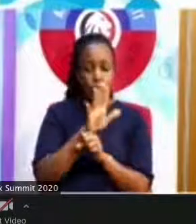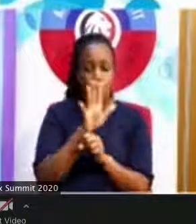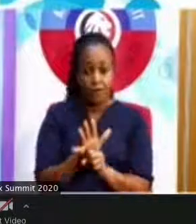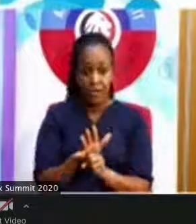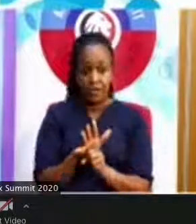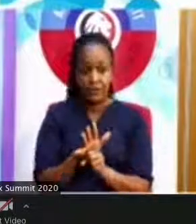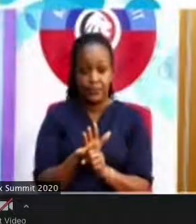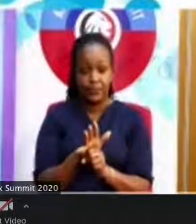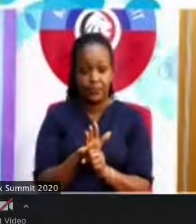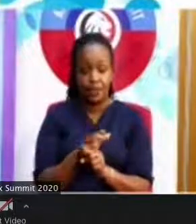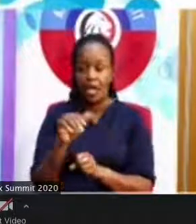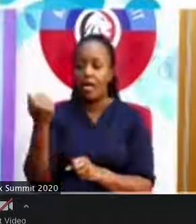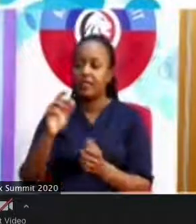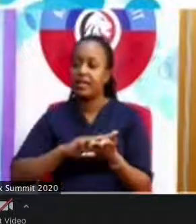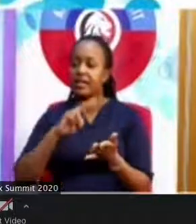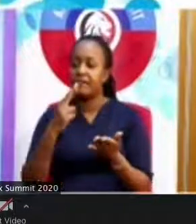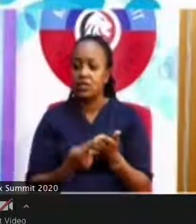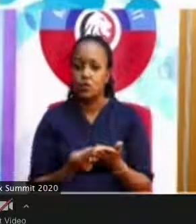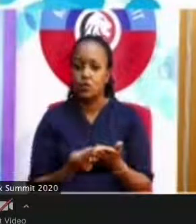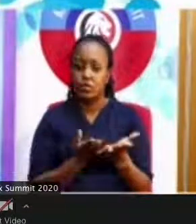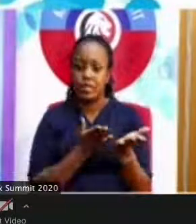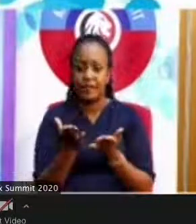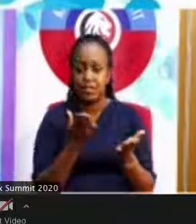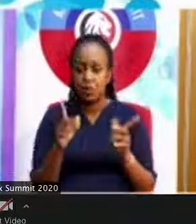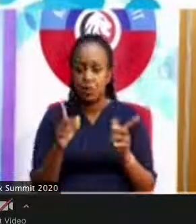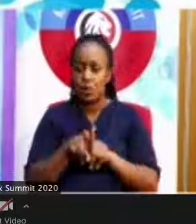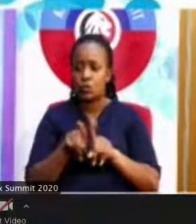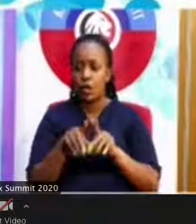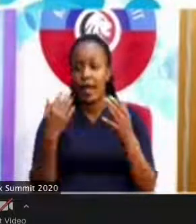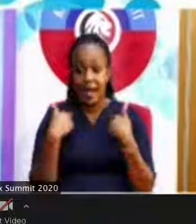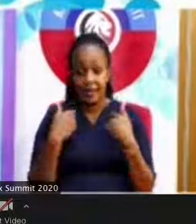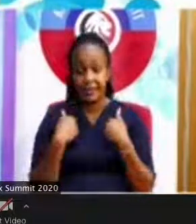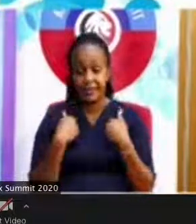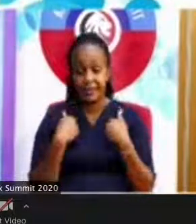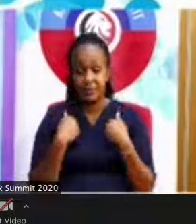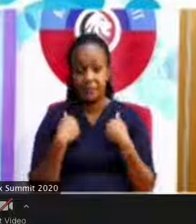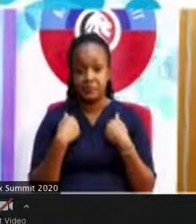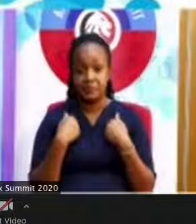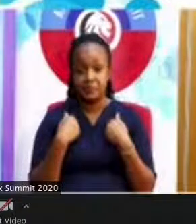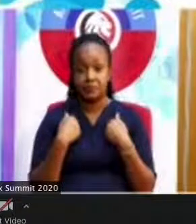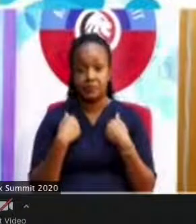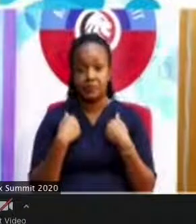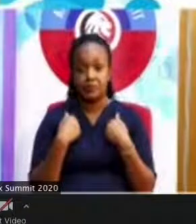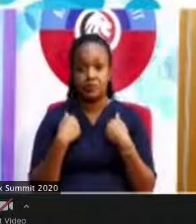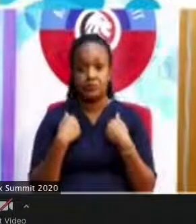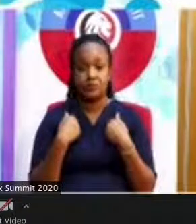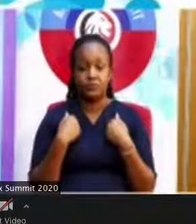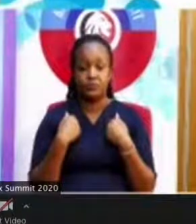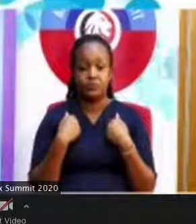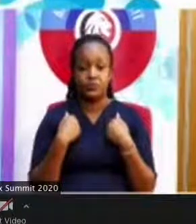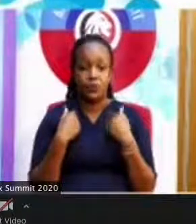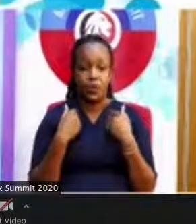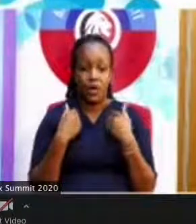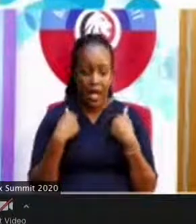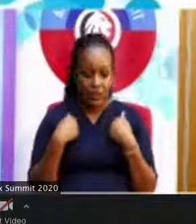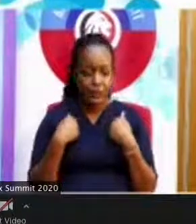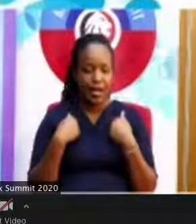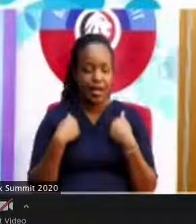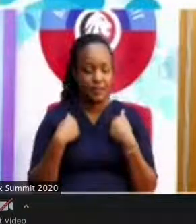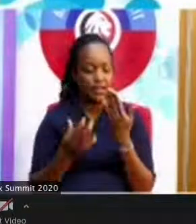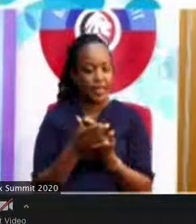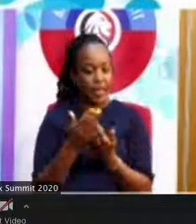Revenue Service also had to roll out a number of measures to assist taxpayers.